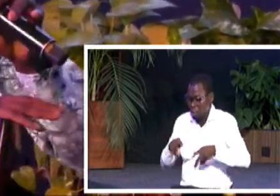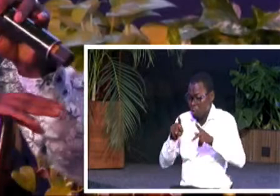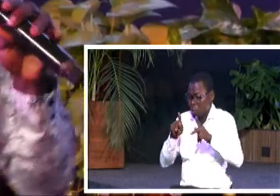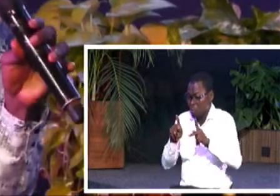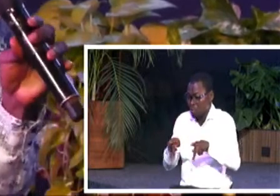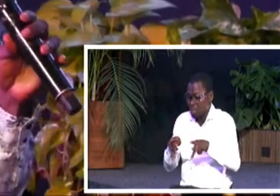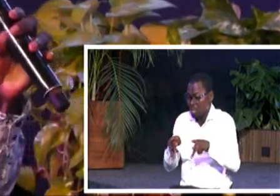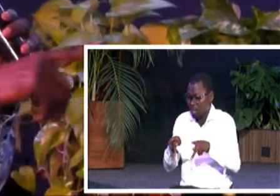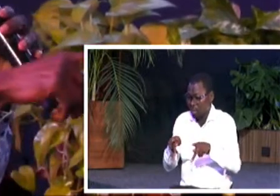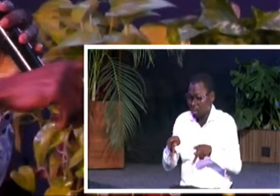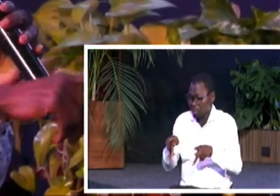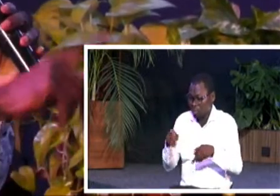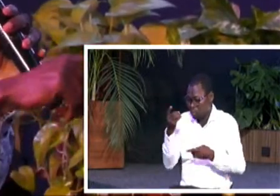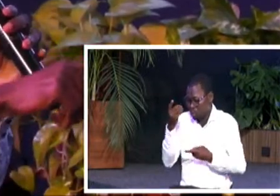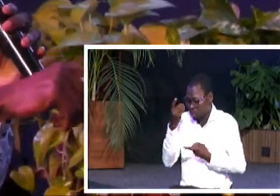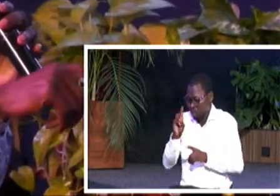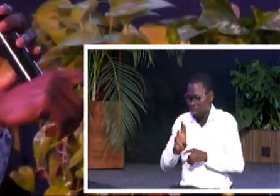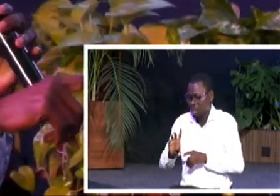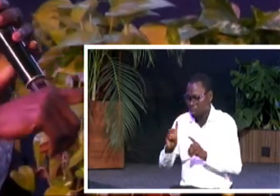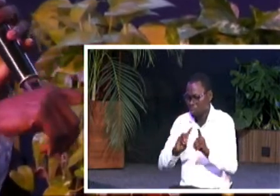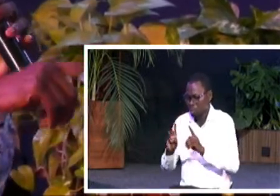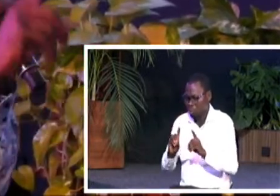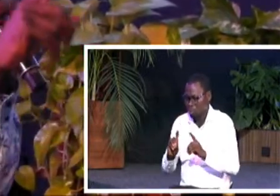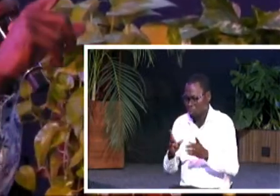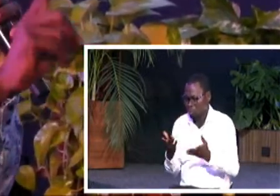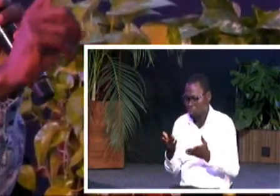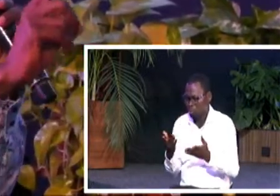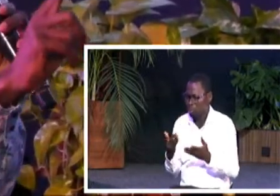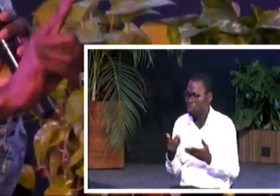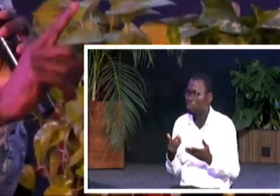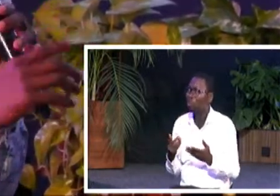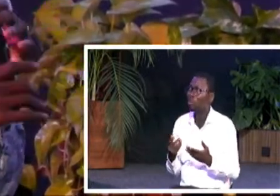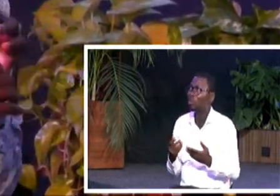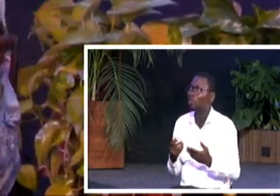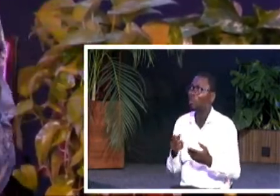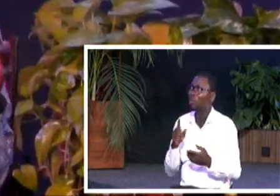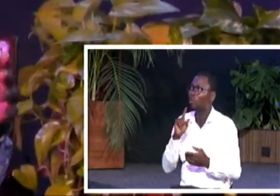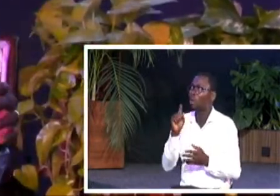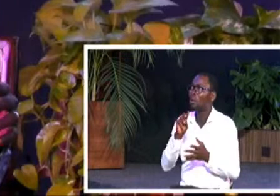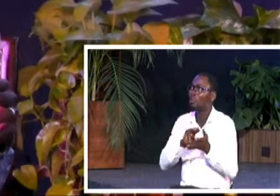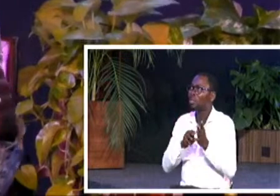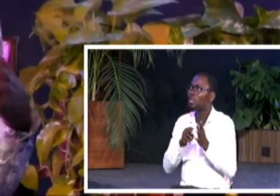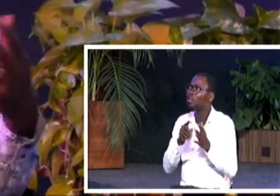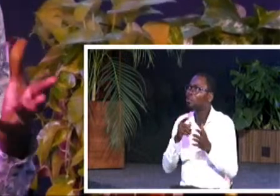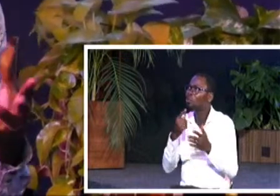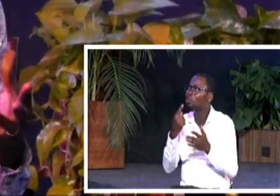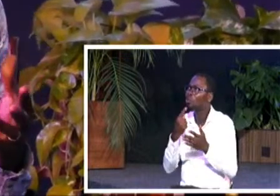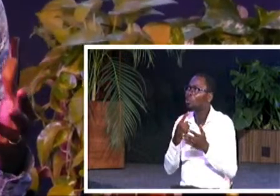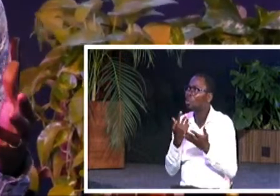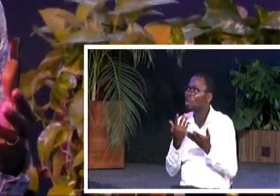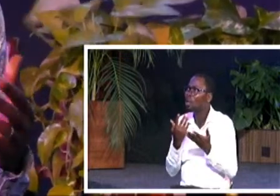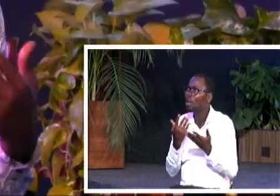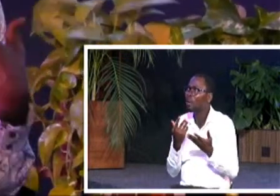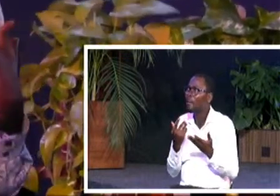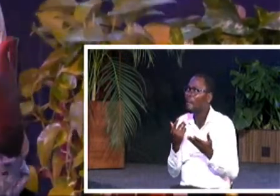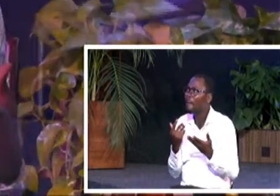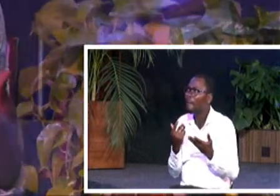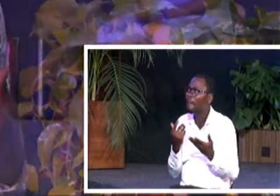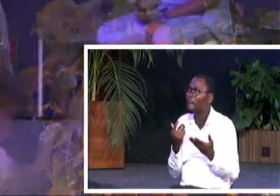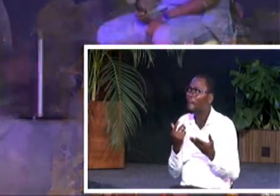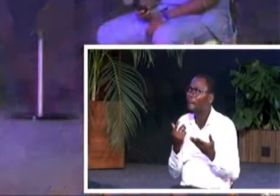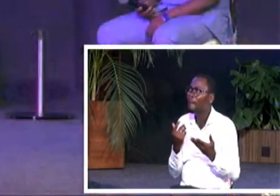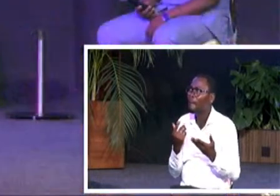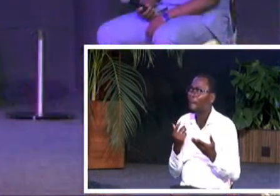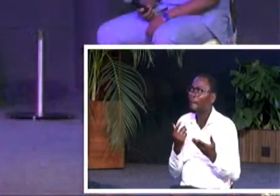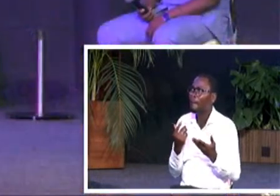opportunities are abundant? When I come back to you, that will be your closing question. Maximus, in 1 minute, for the parent who says, I want to guide my child based on what I know,